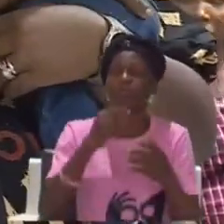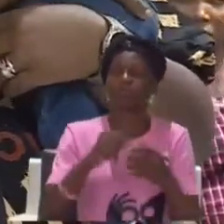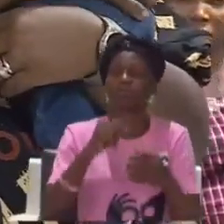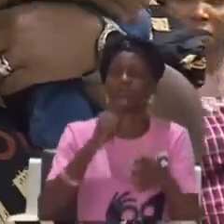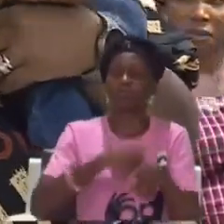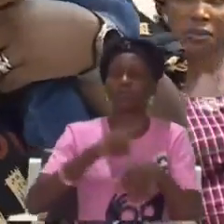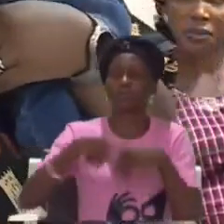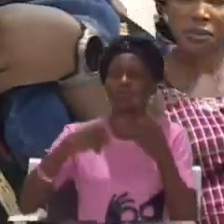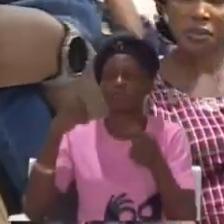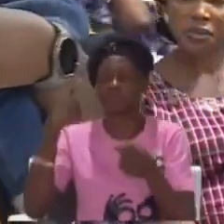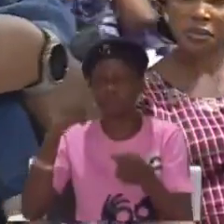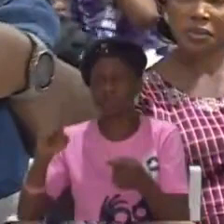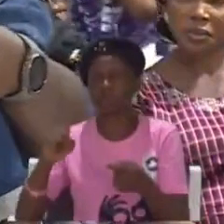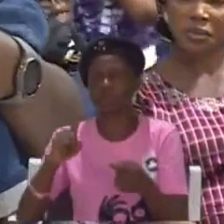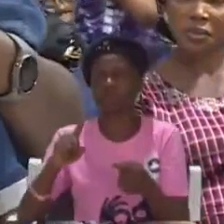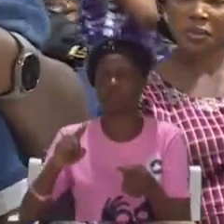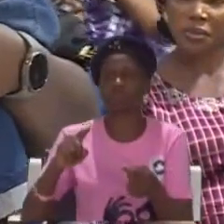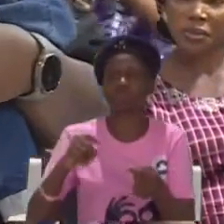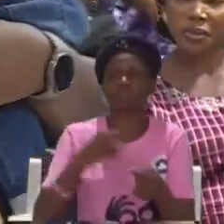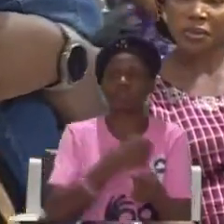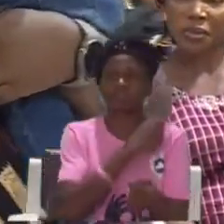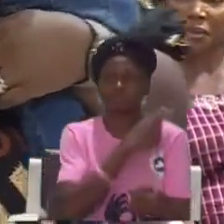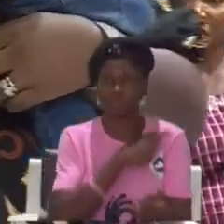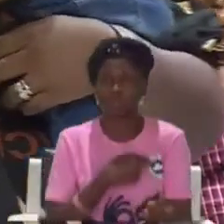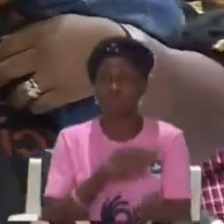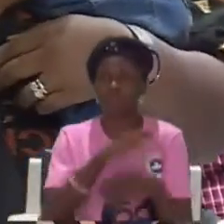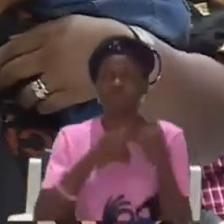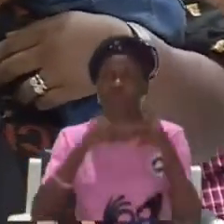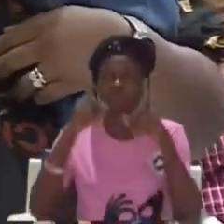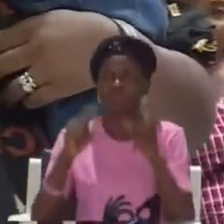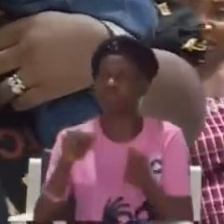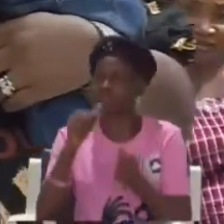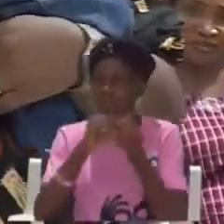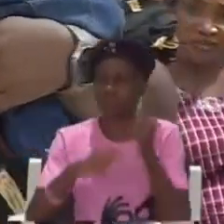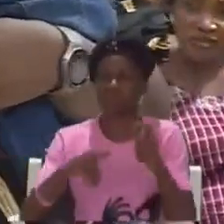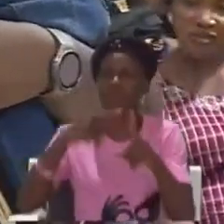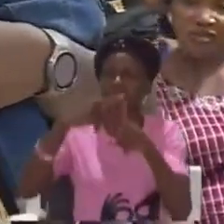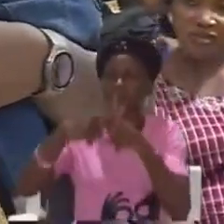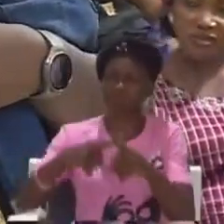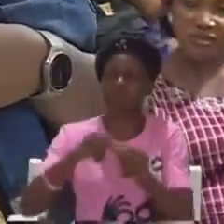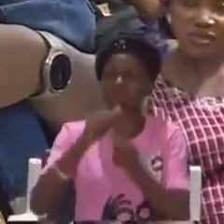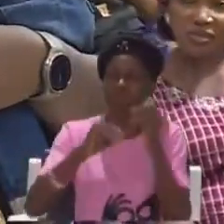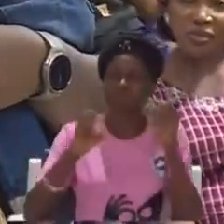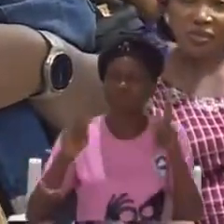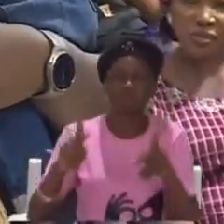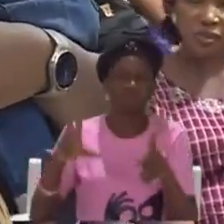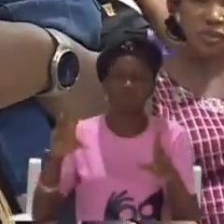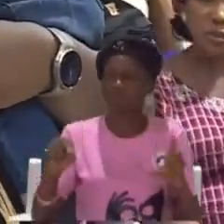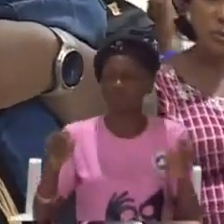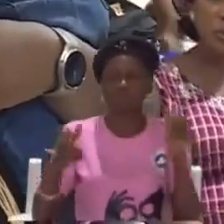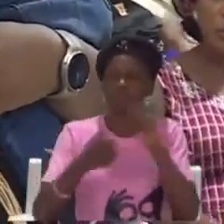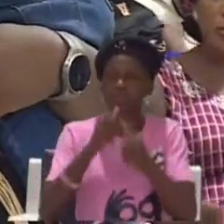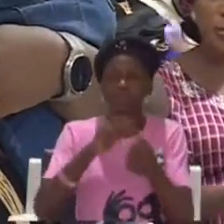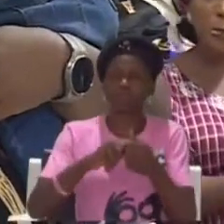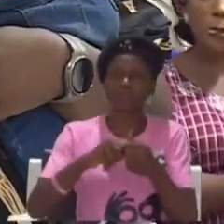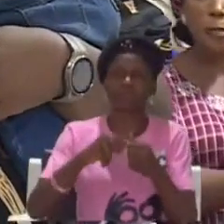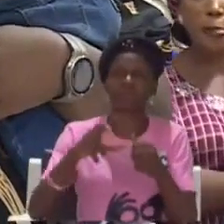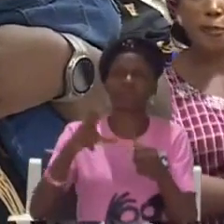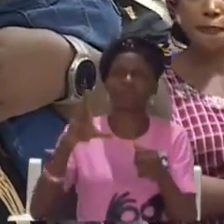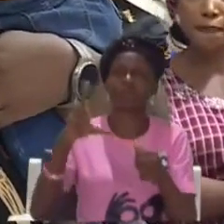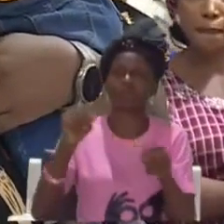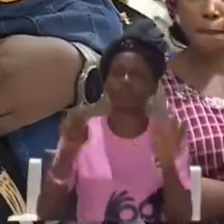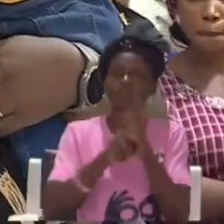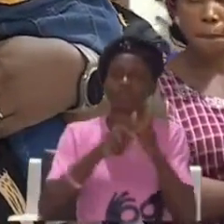for antenatal, all the tests were positive, I mean good. We never had any negative test